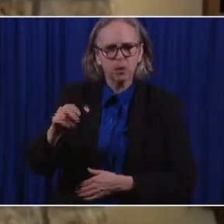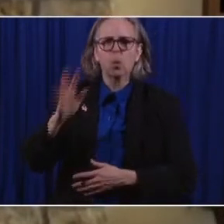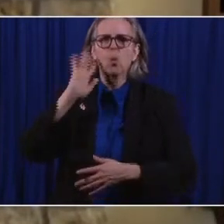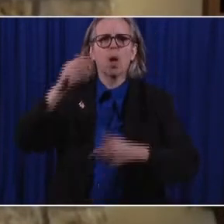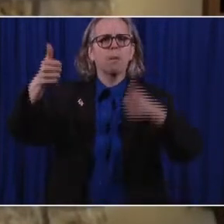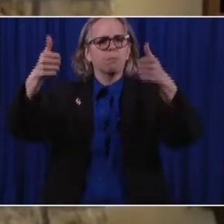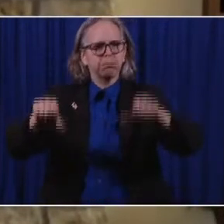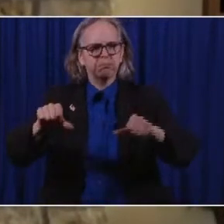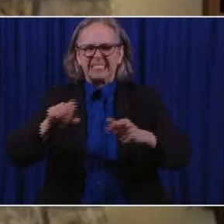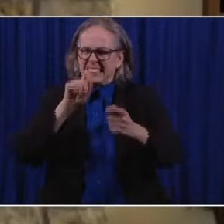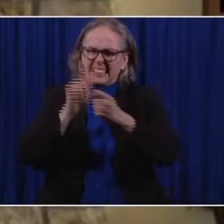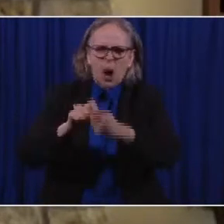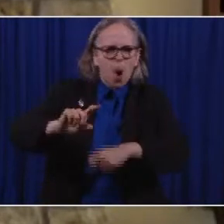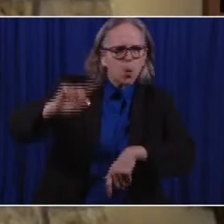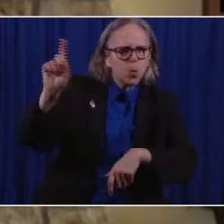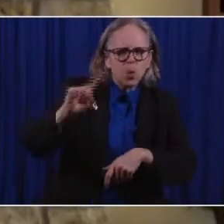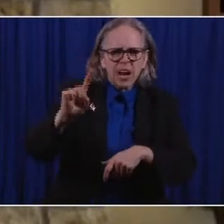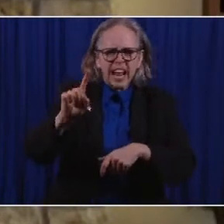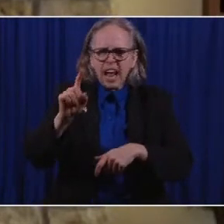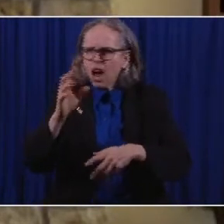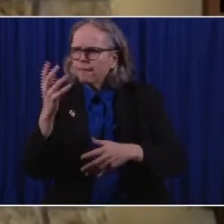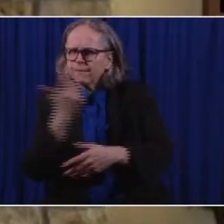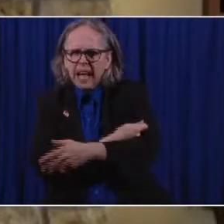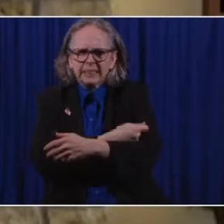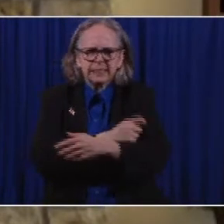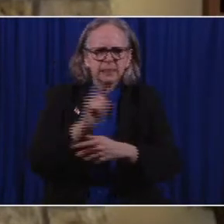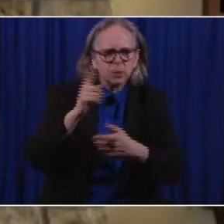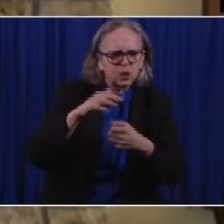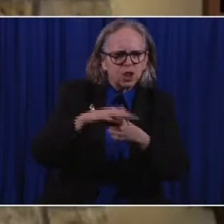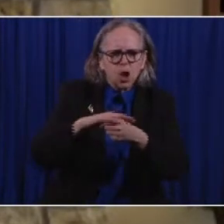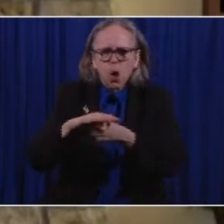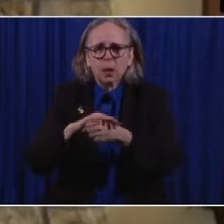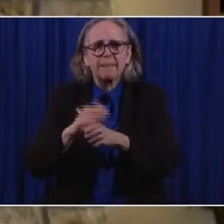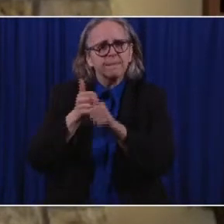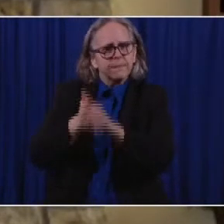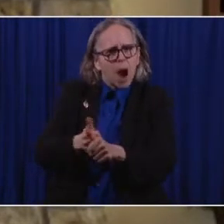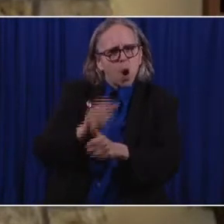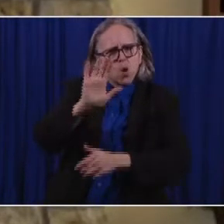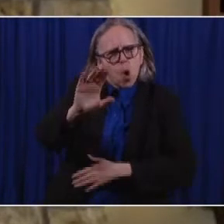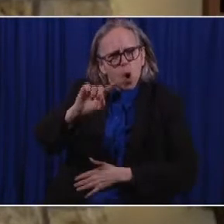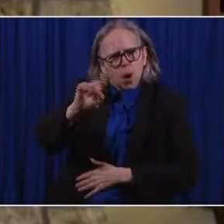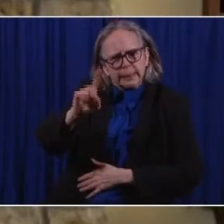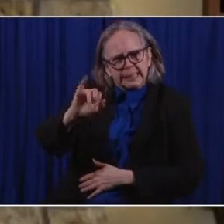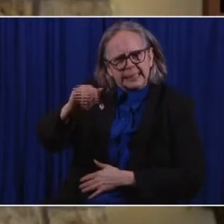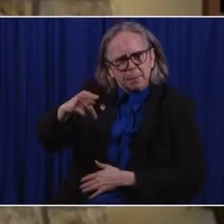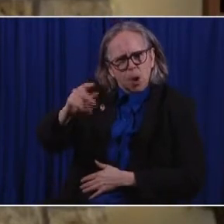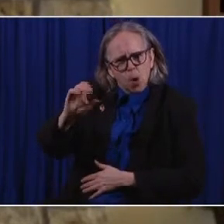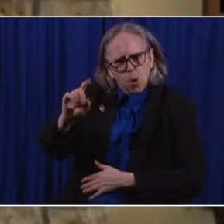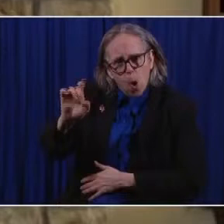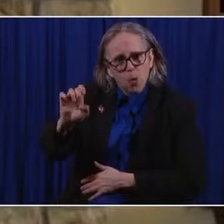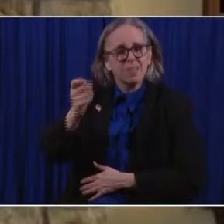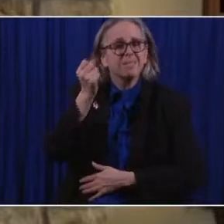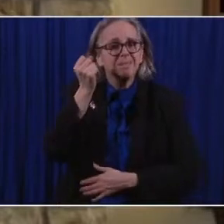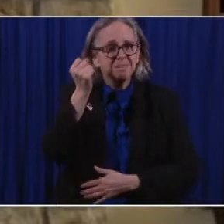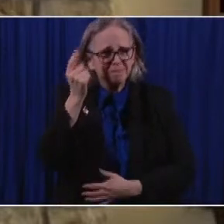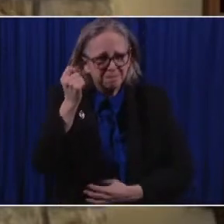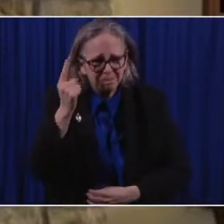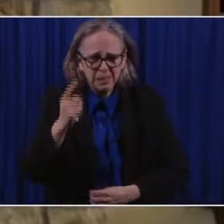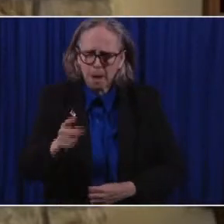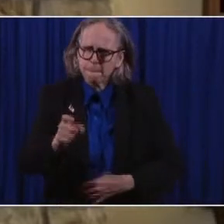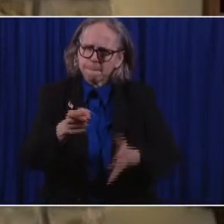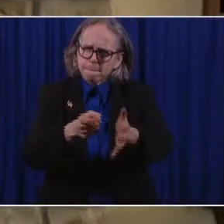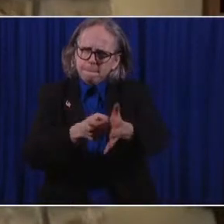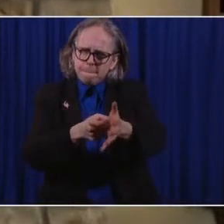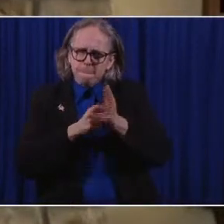by county or by zip code, where they can get vaccinations. They must contact these providers. They must